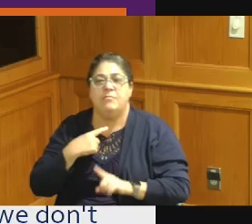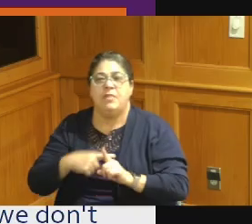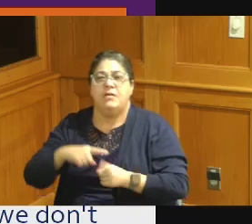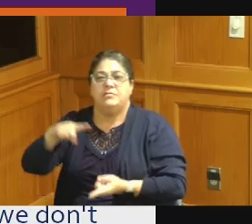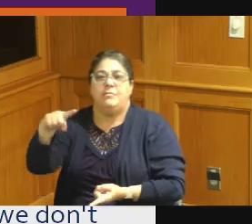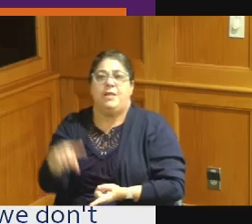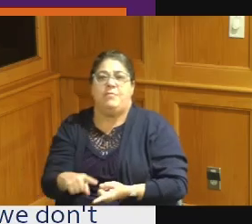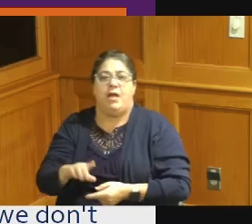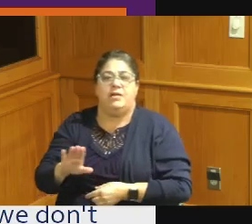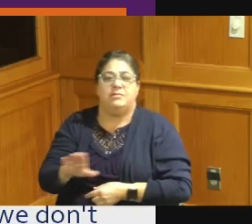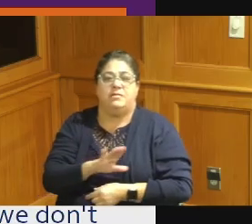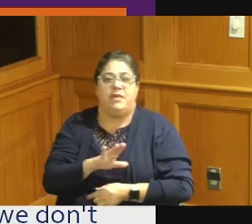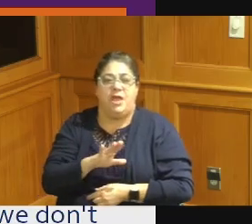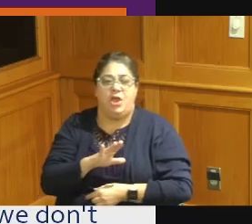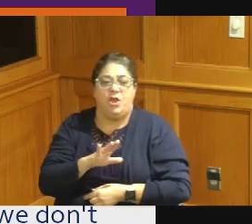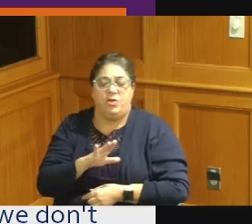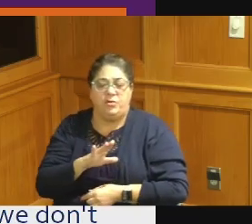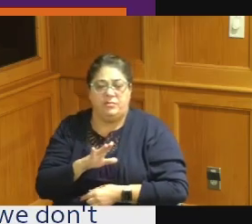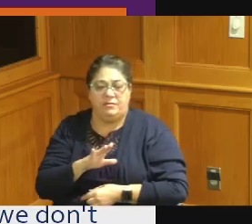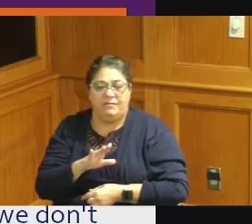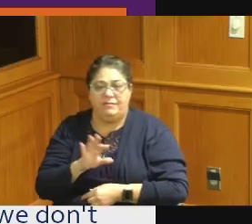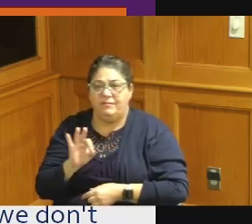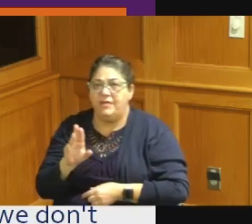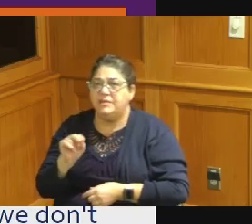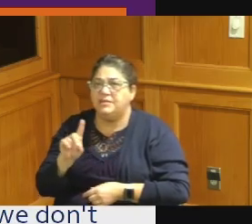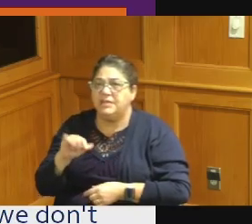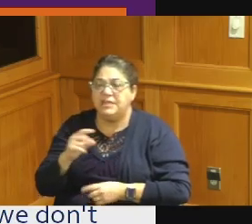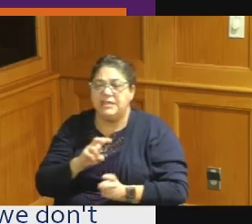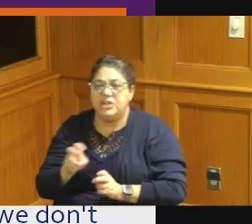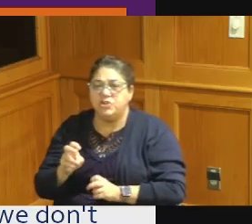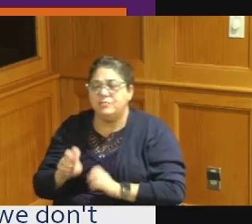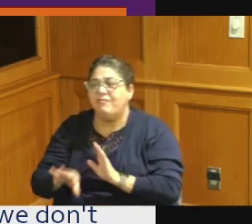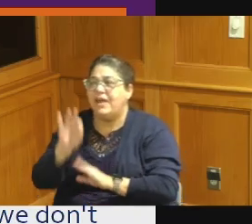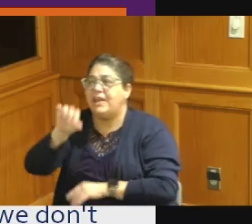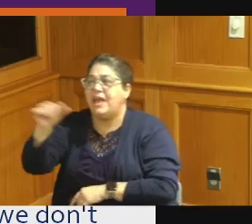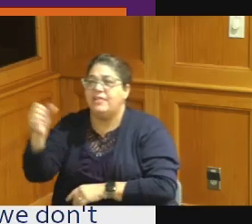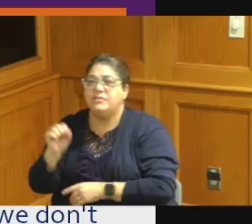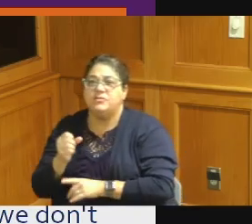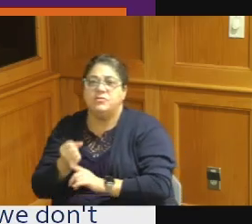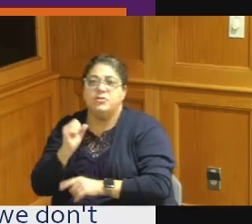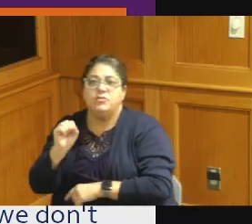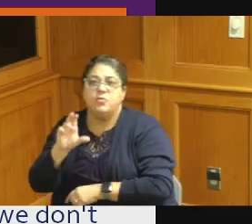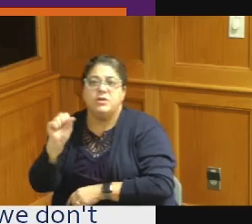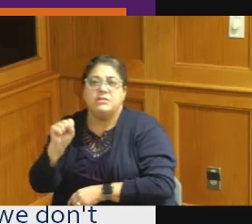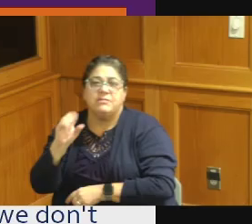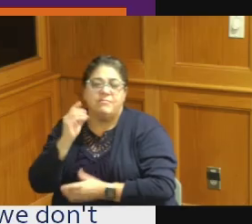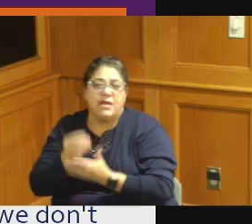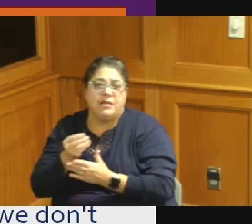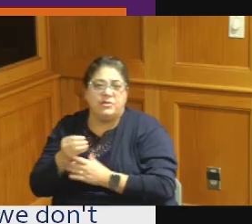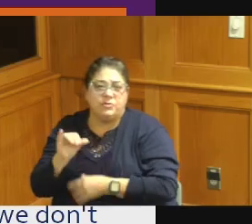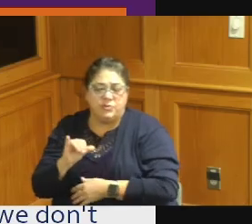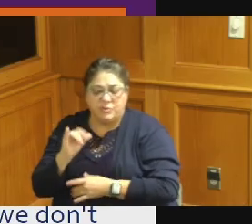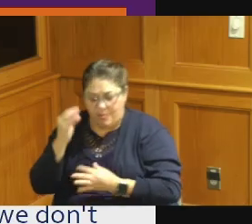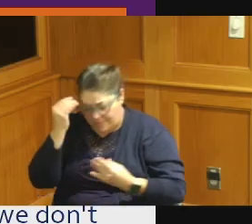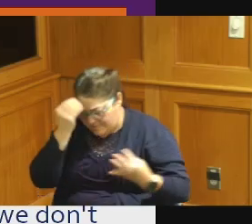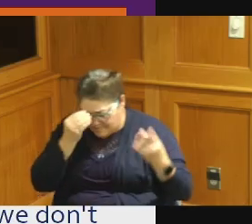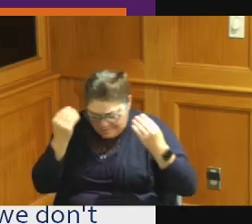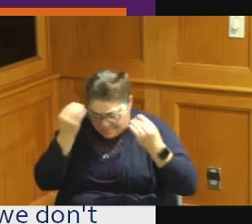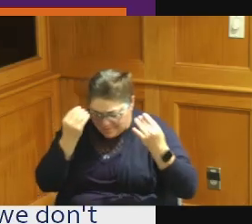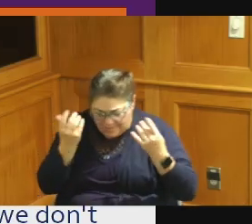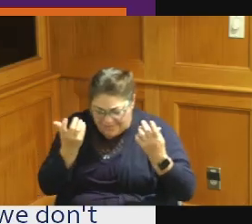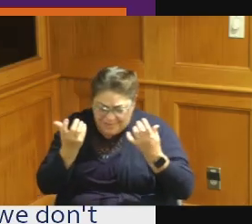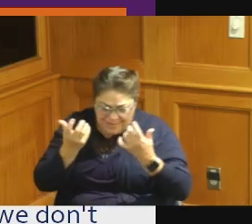as we've done all along, minimize how much of the funding they need and try to find other sources as well. But that is these are